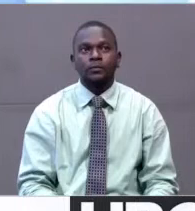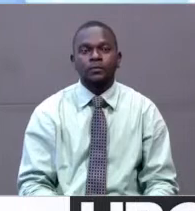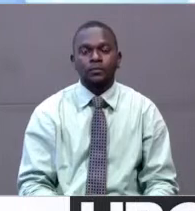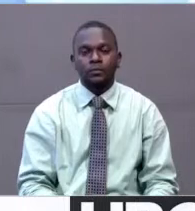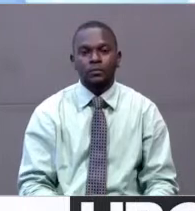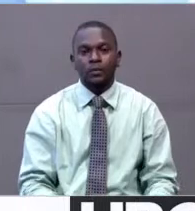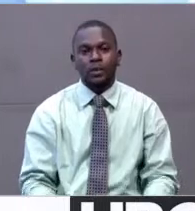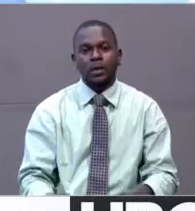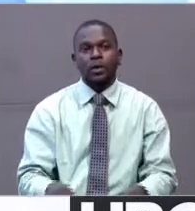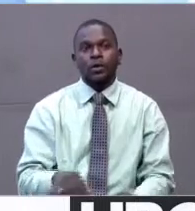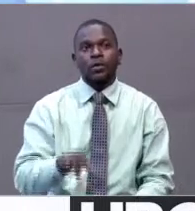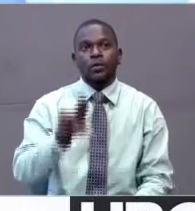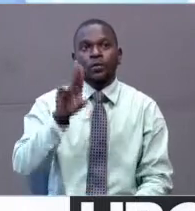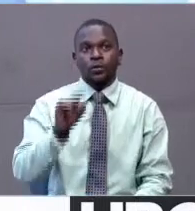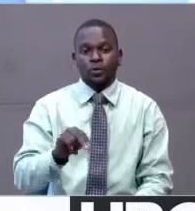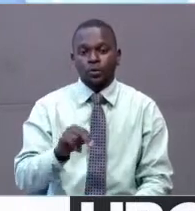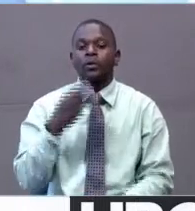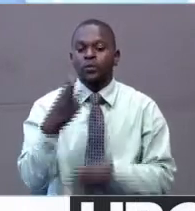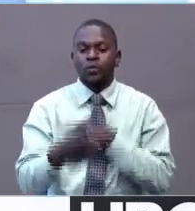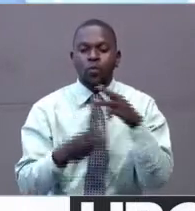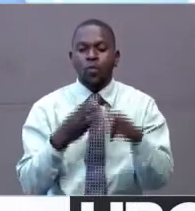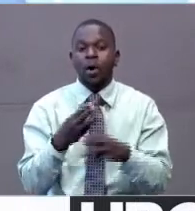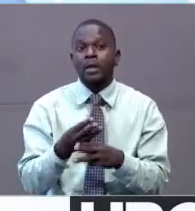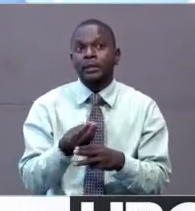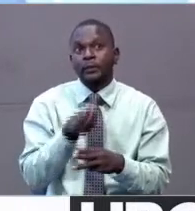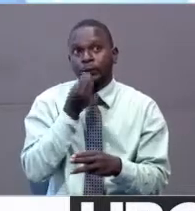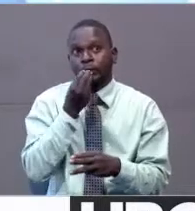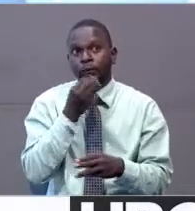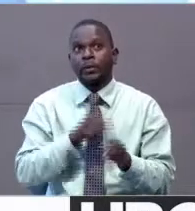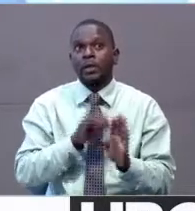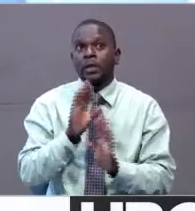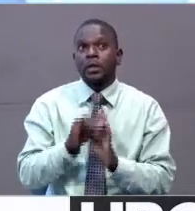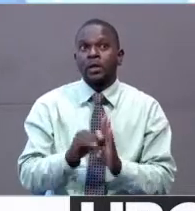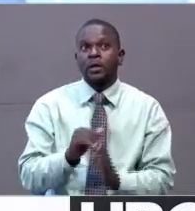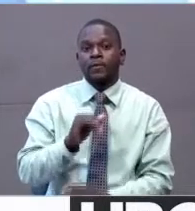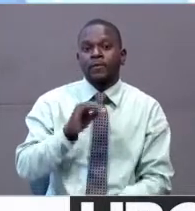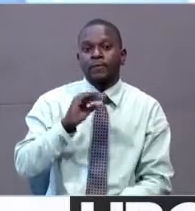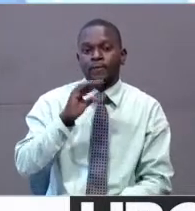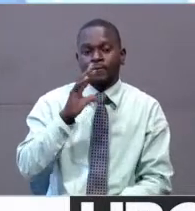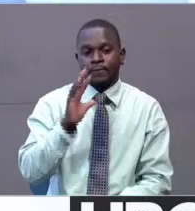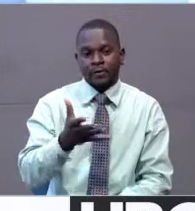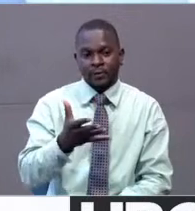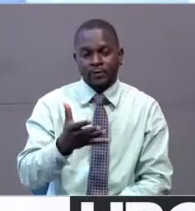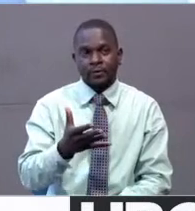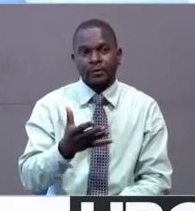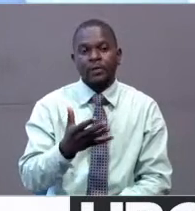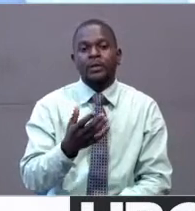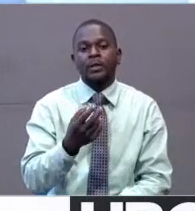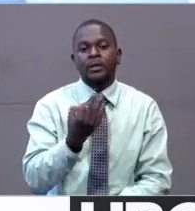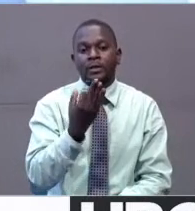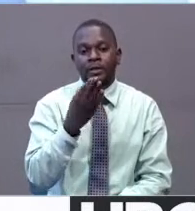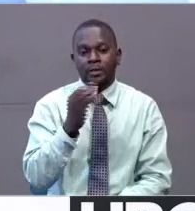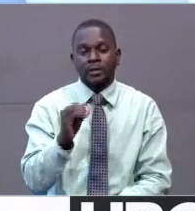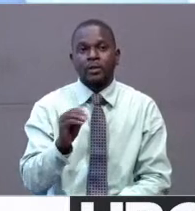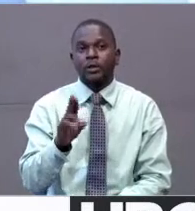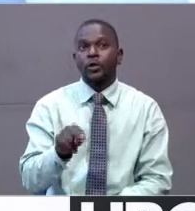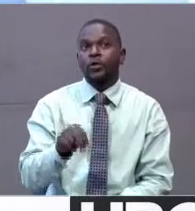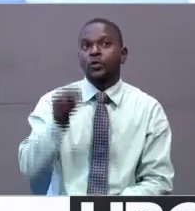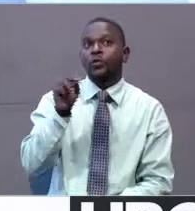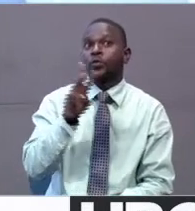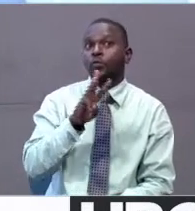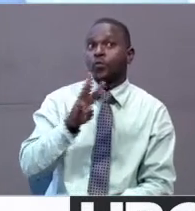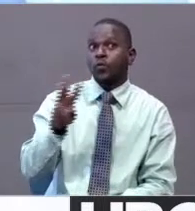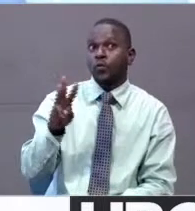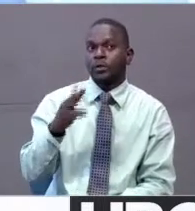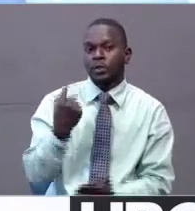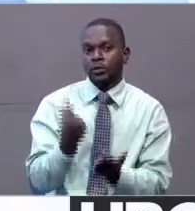The United Nations World Food Programme is to support more than 530,000 refugees in northwest Uganda settlements with a